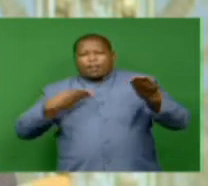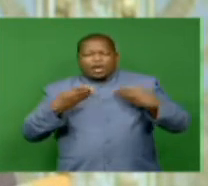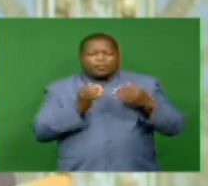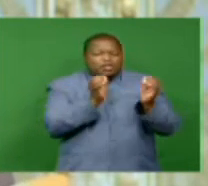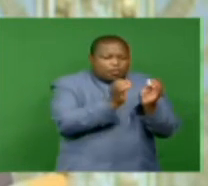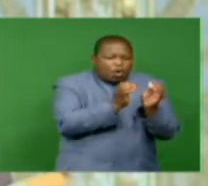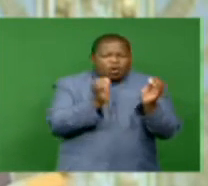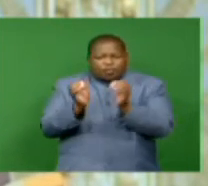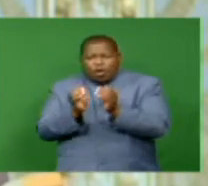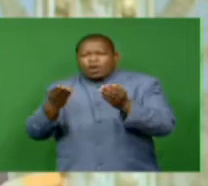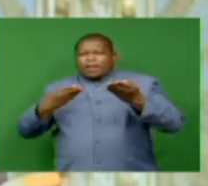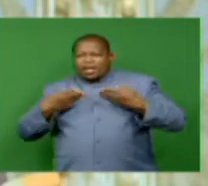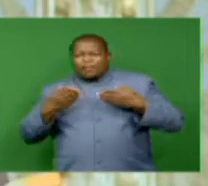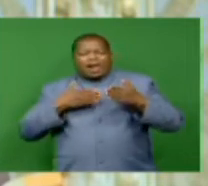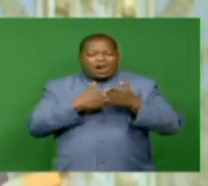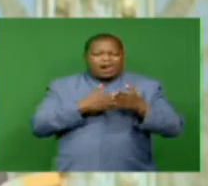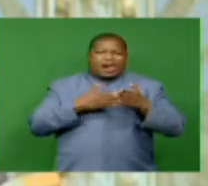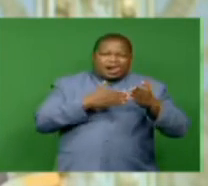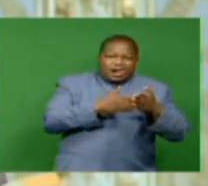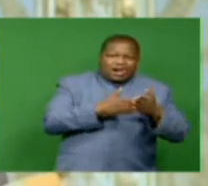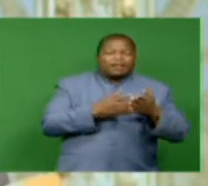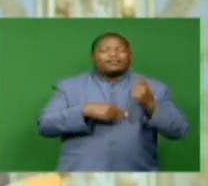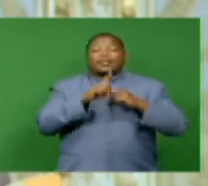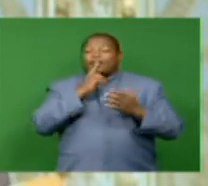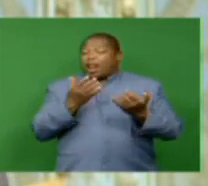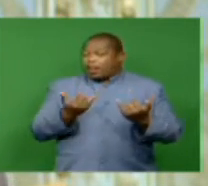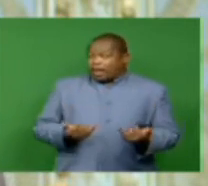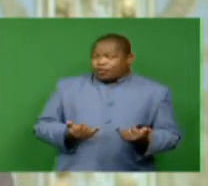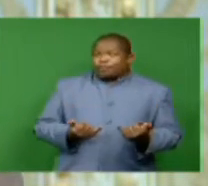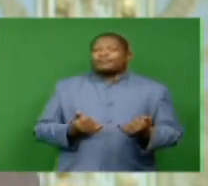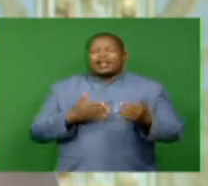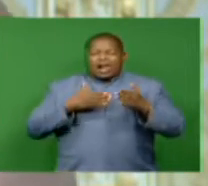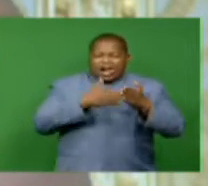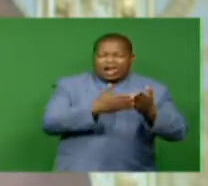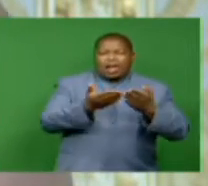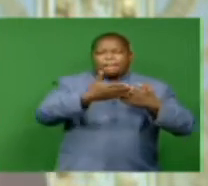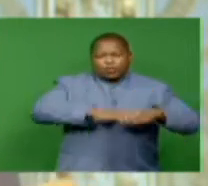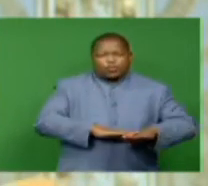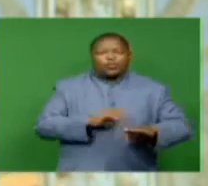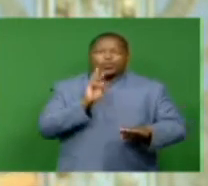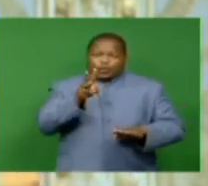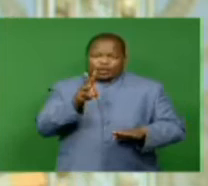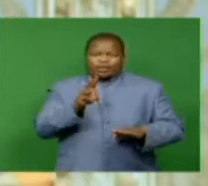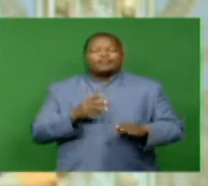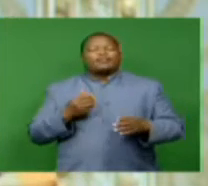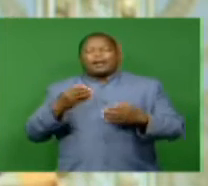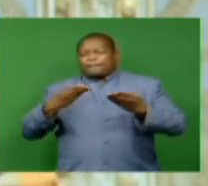to training, finance, and markets. This market will create